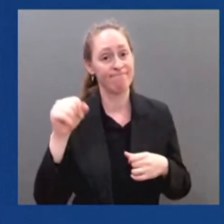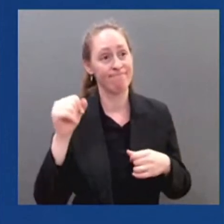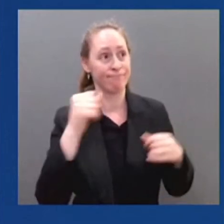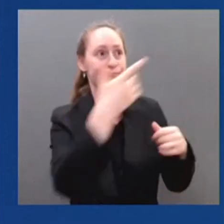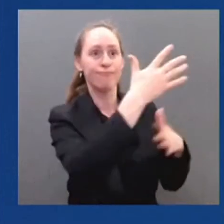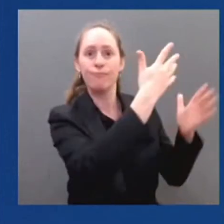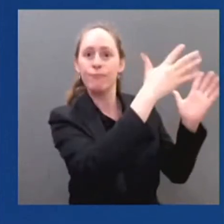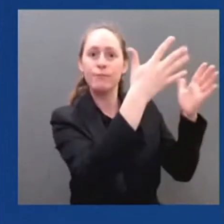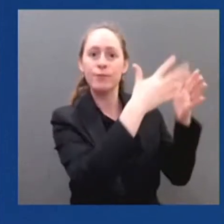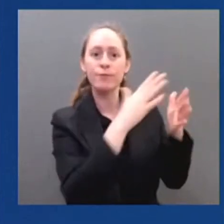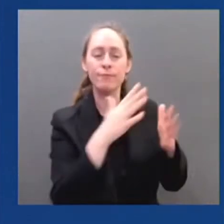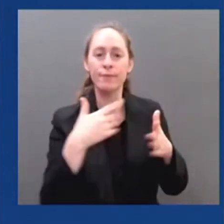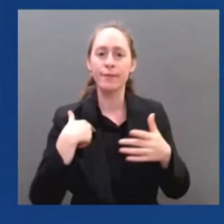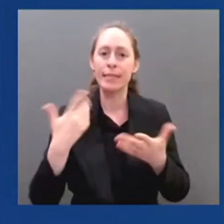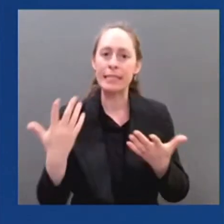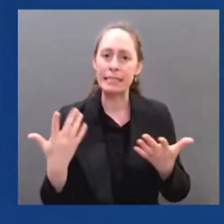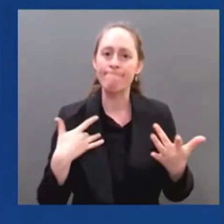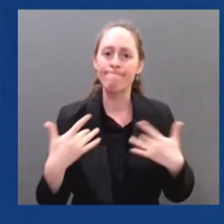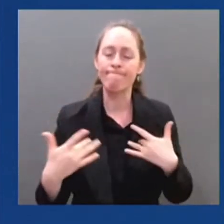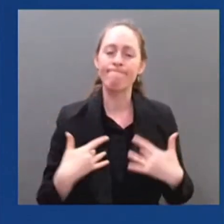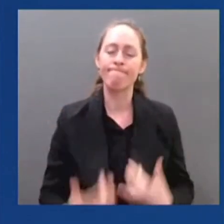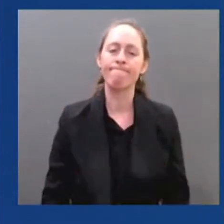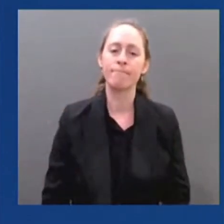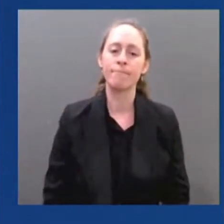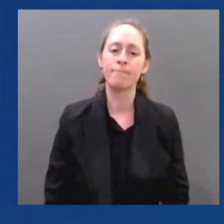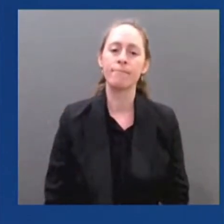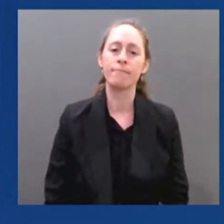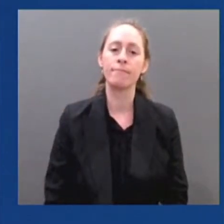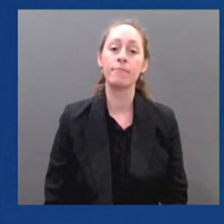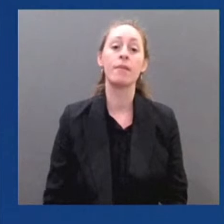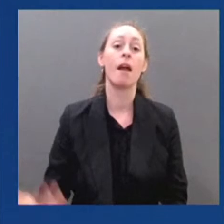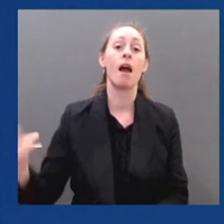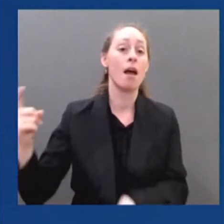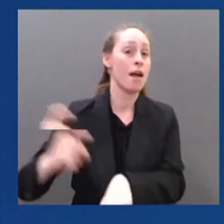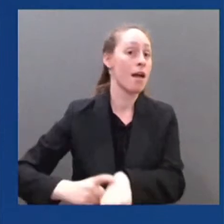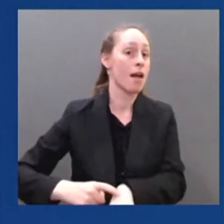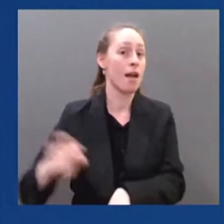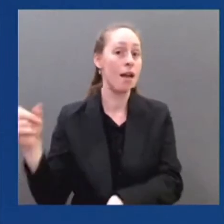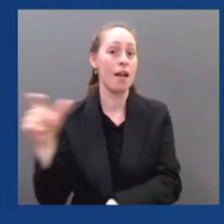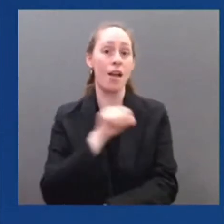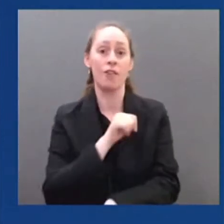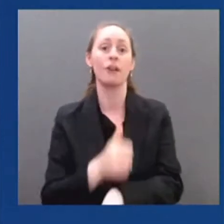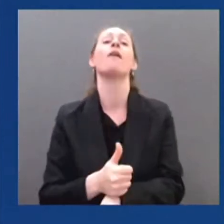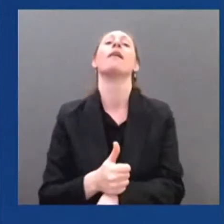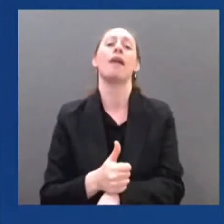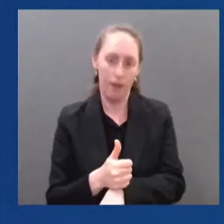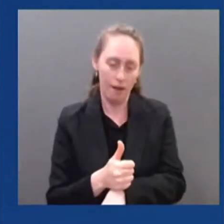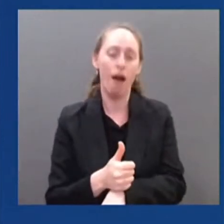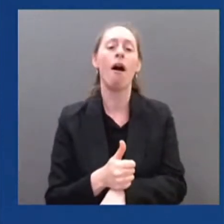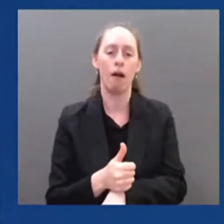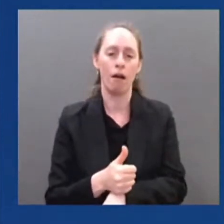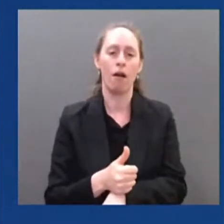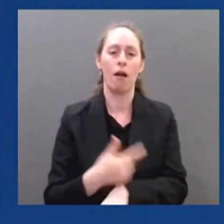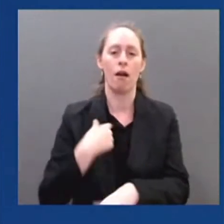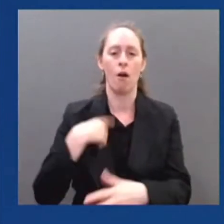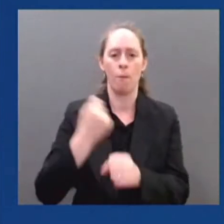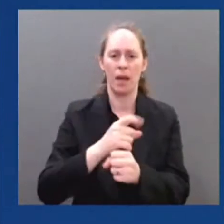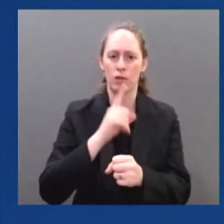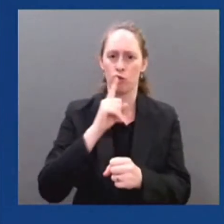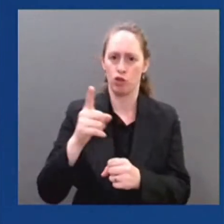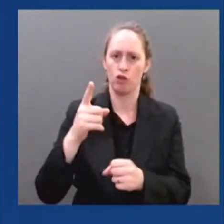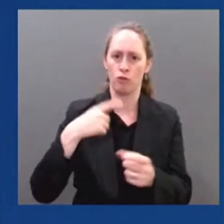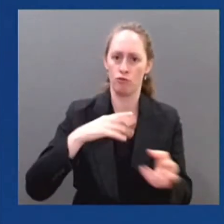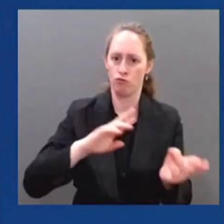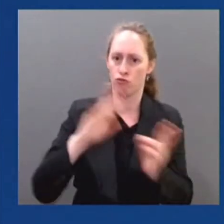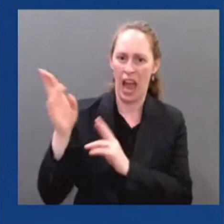they get produced, that Americans are able to get them in time before we see any kind of a fall or winter surge were we to